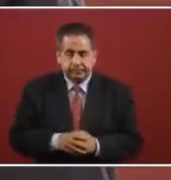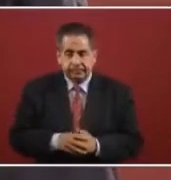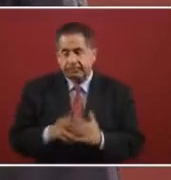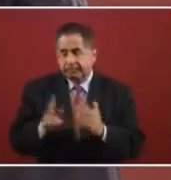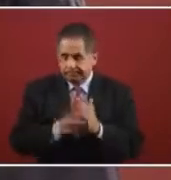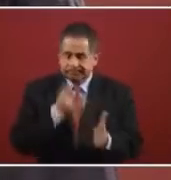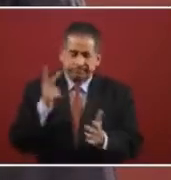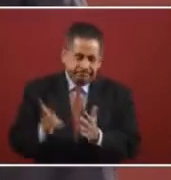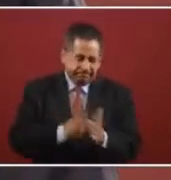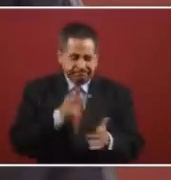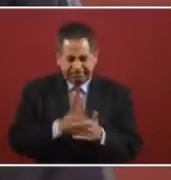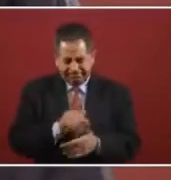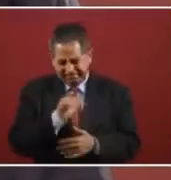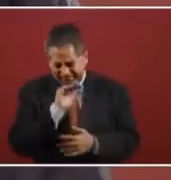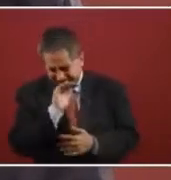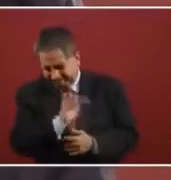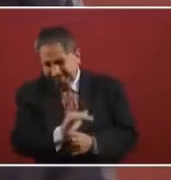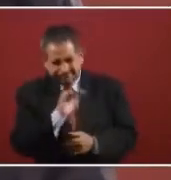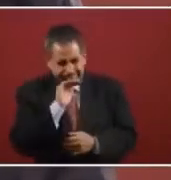Constantly,